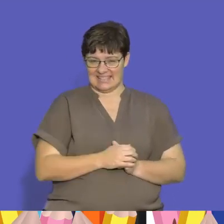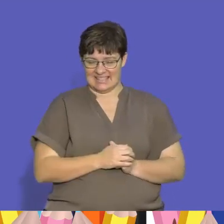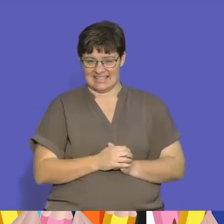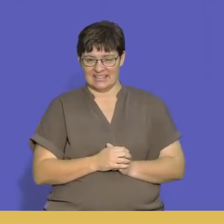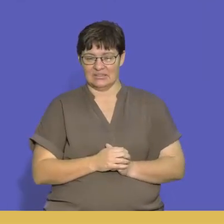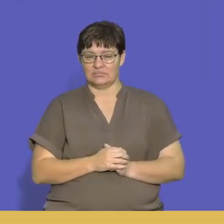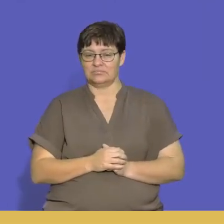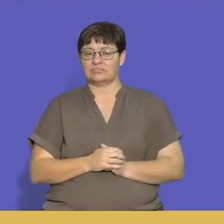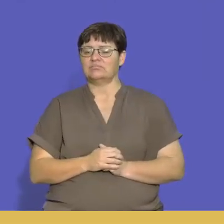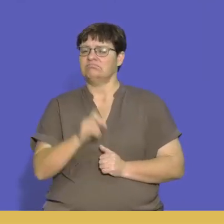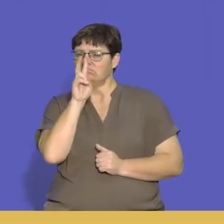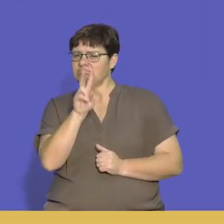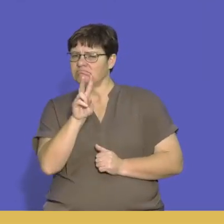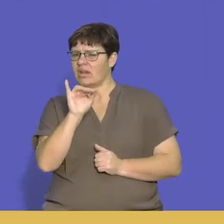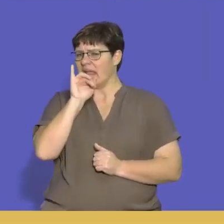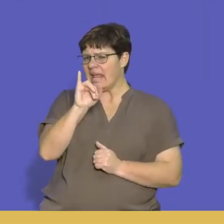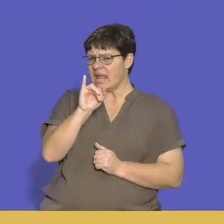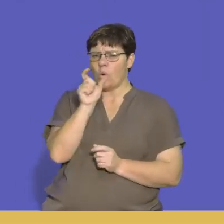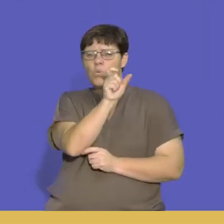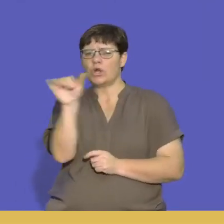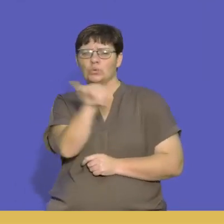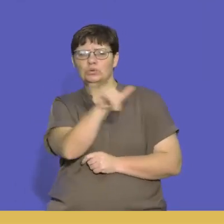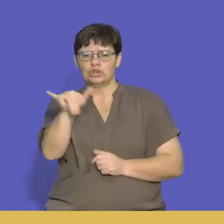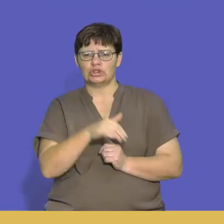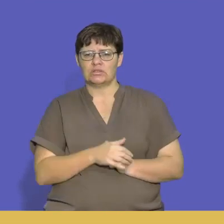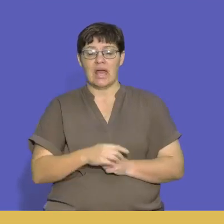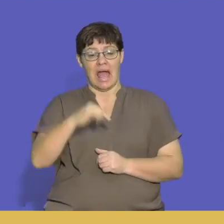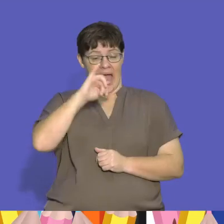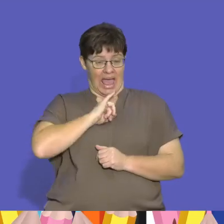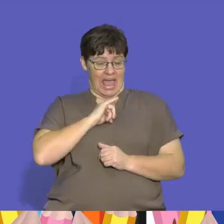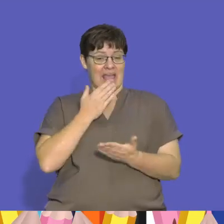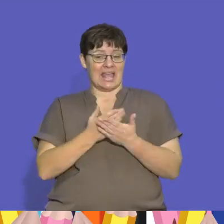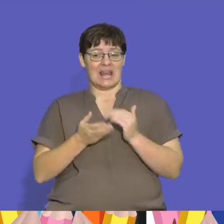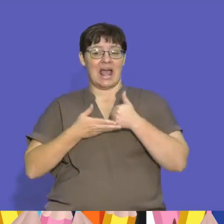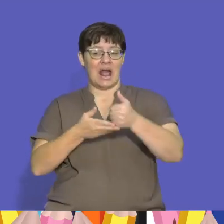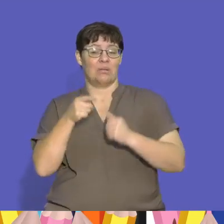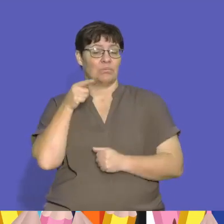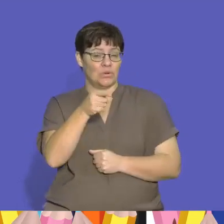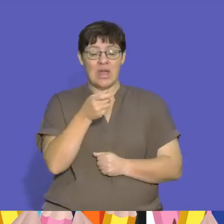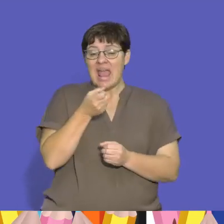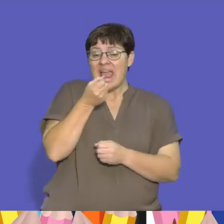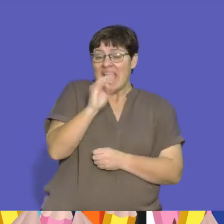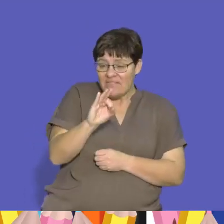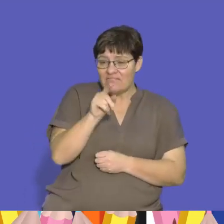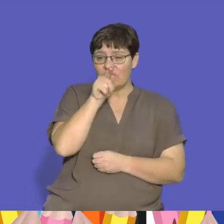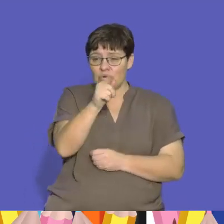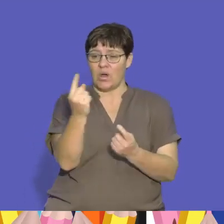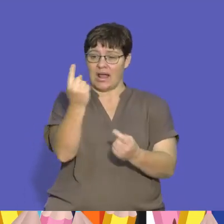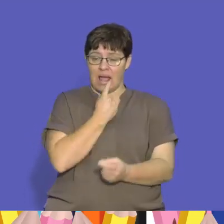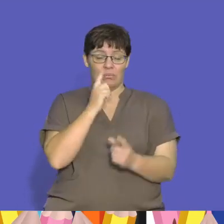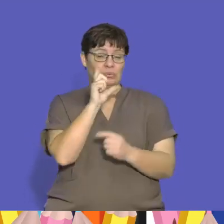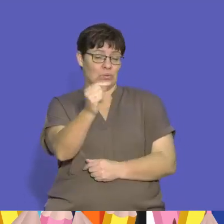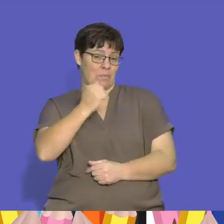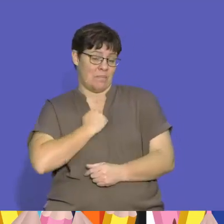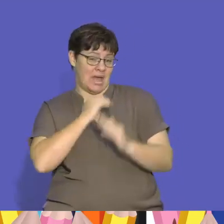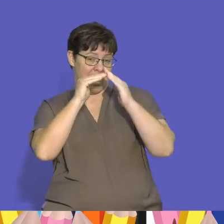Yes. Now listen for the E word in this sentence. I can help you if you come to my house.